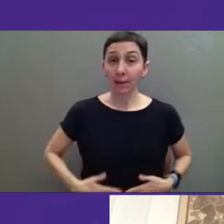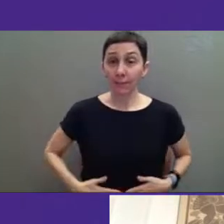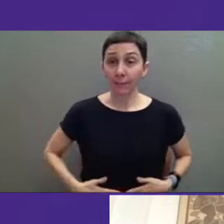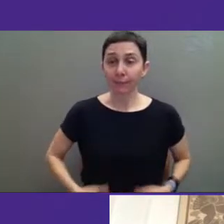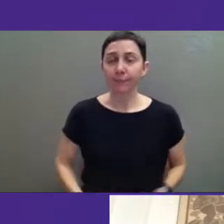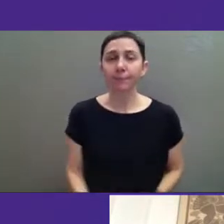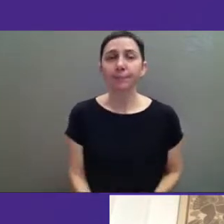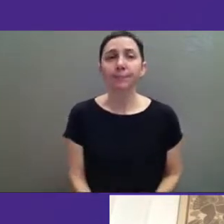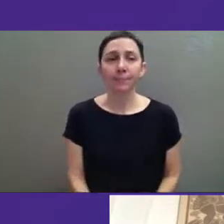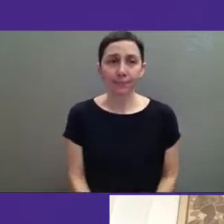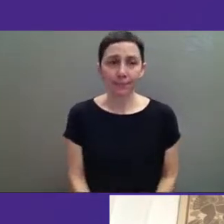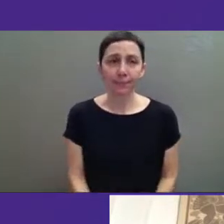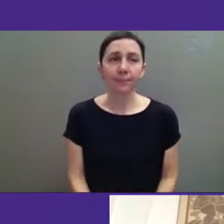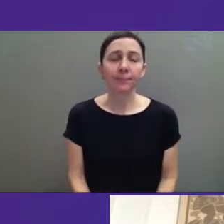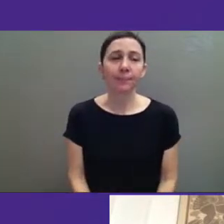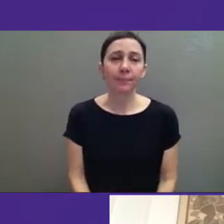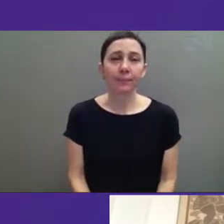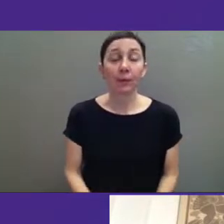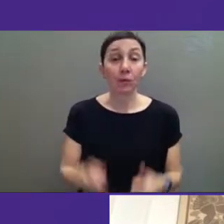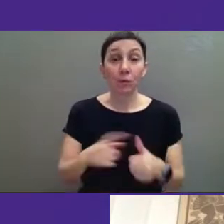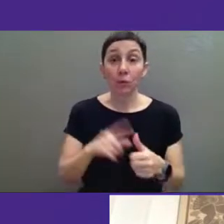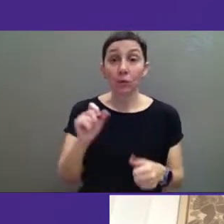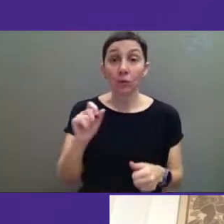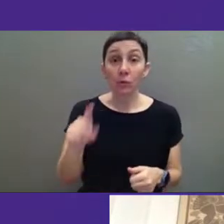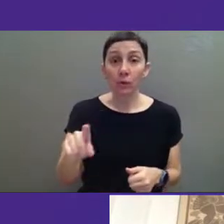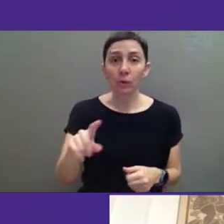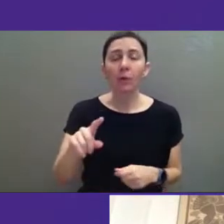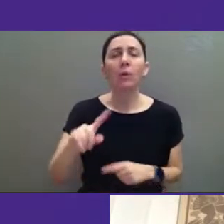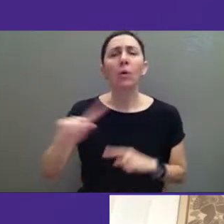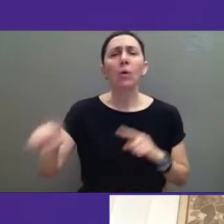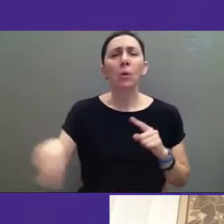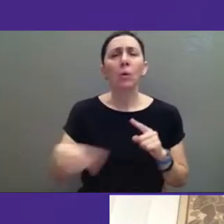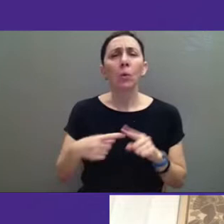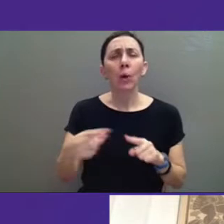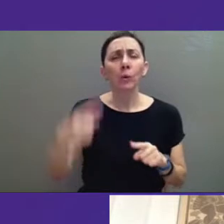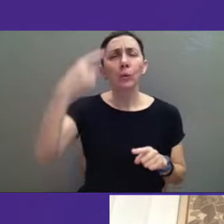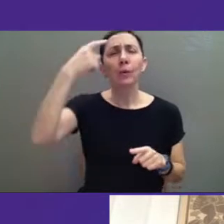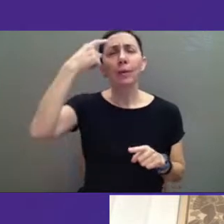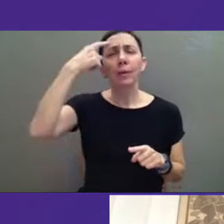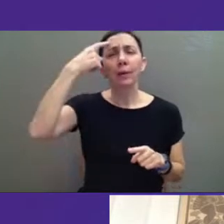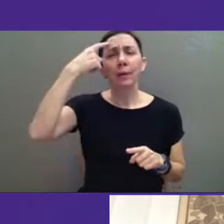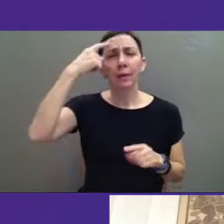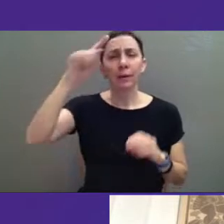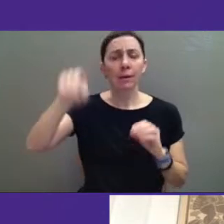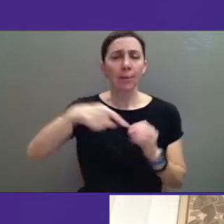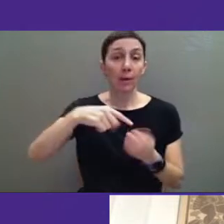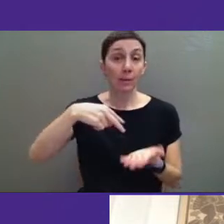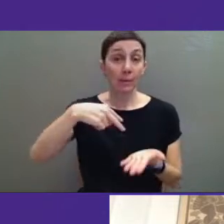Question 1, when you think about dance,